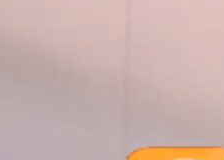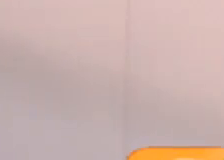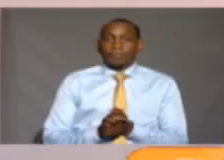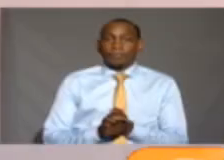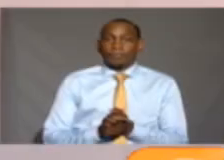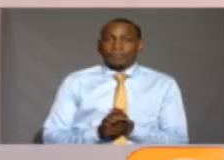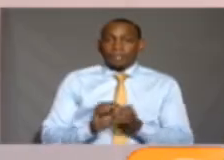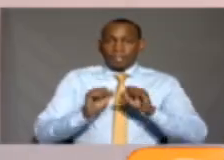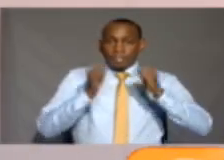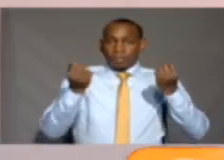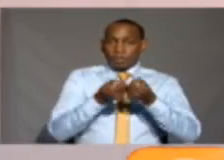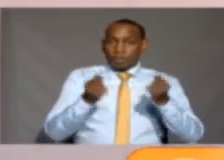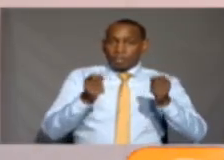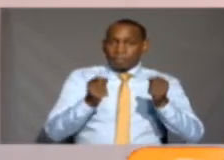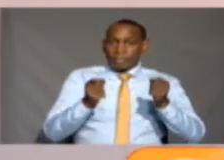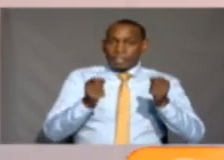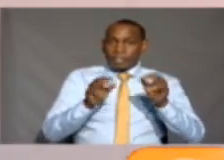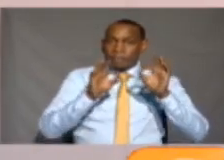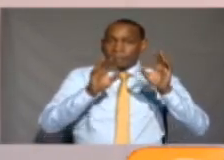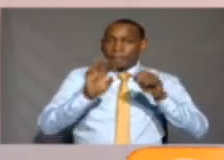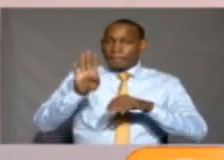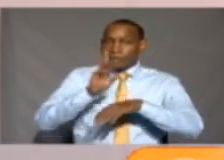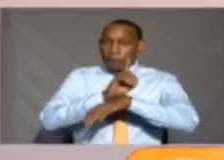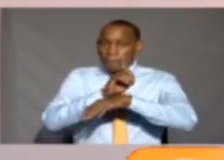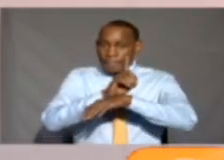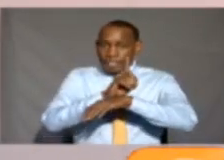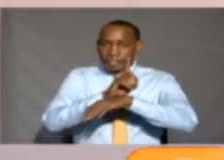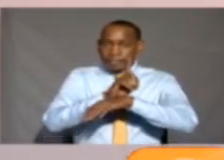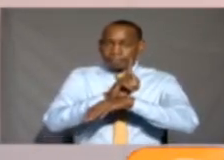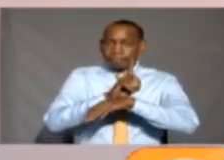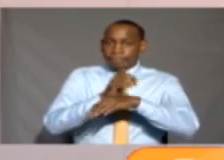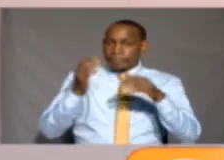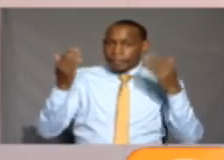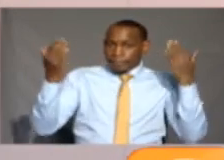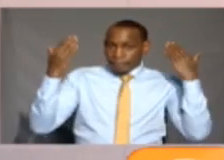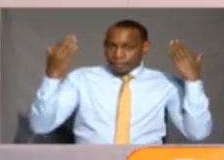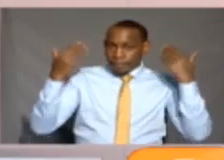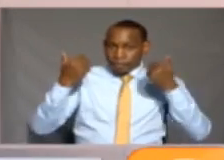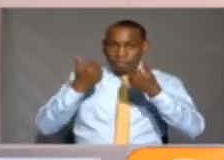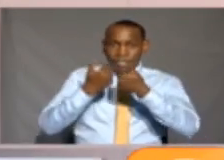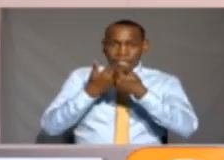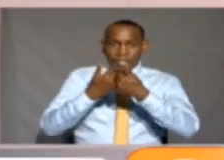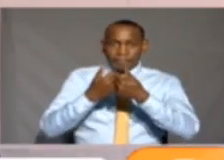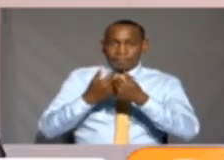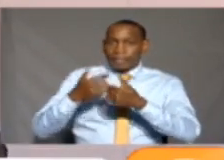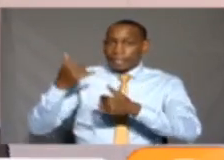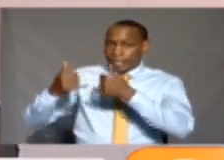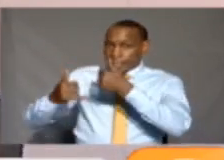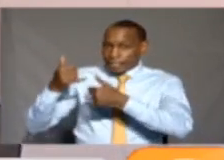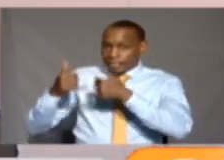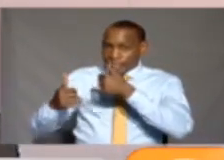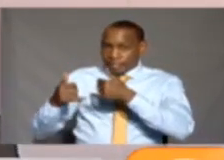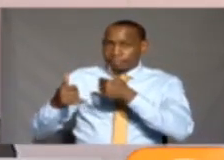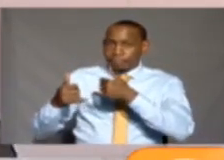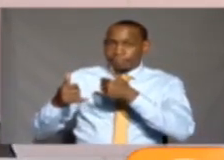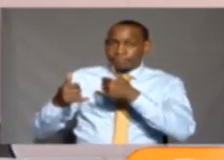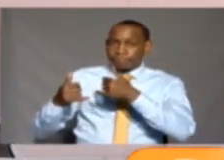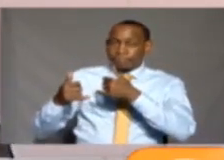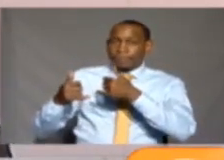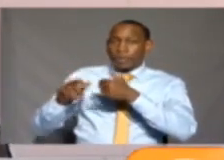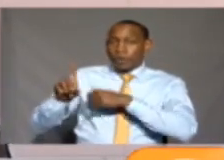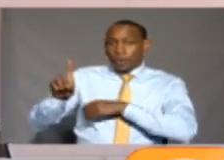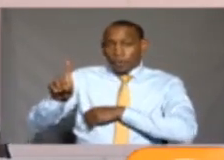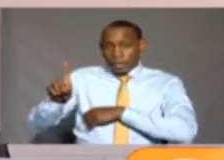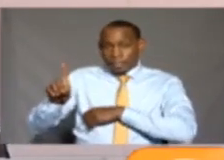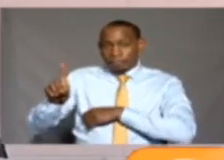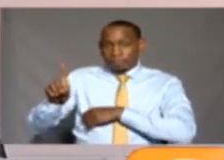So social media is going crazy because less than 4 minutes into the final, Algeria is already in the